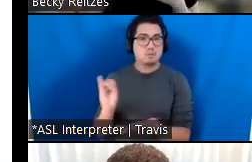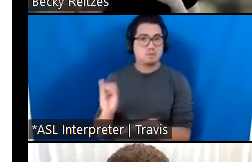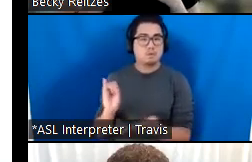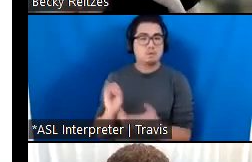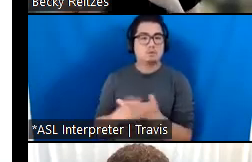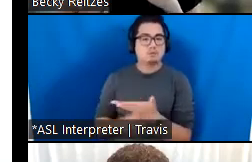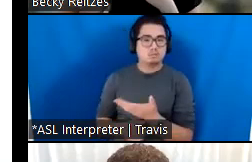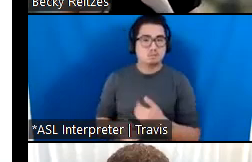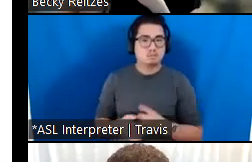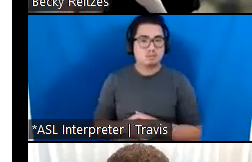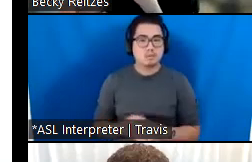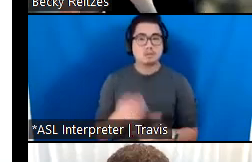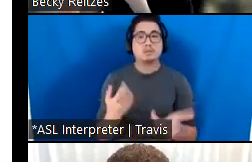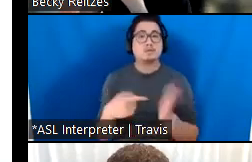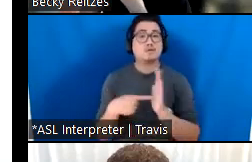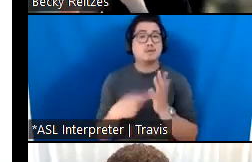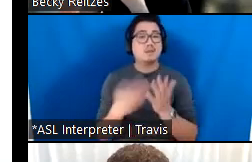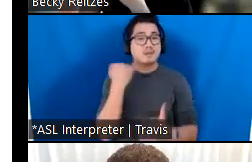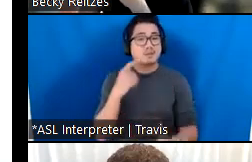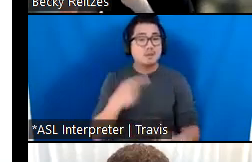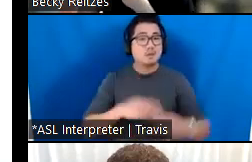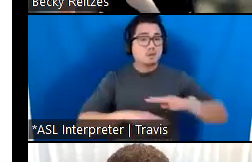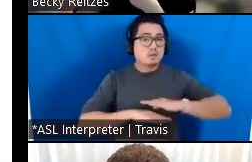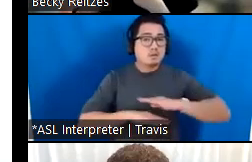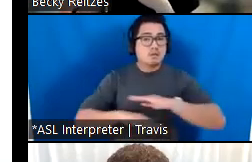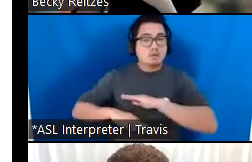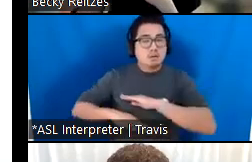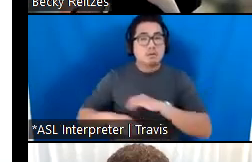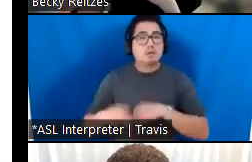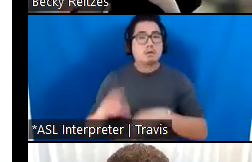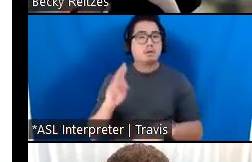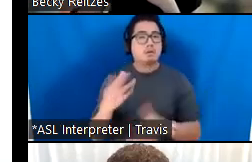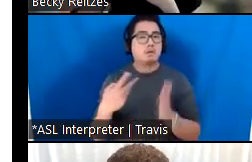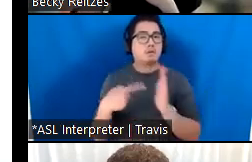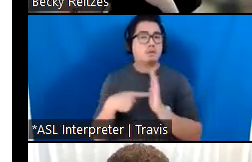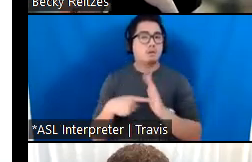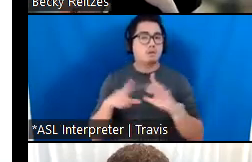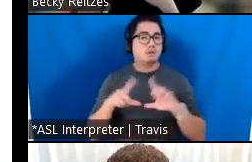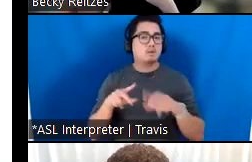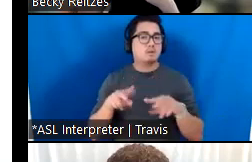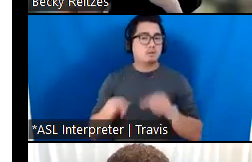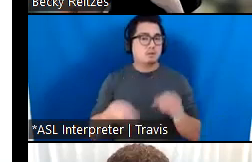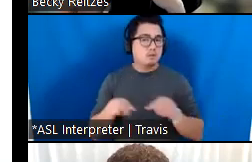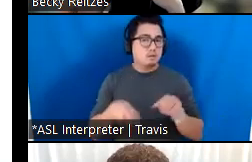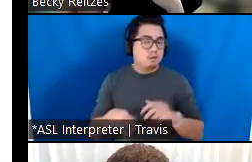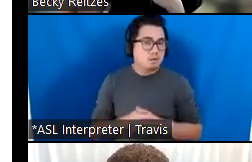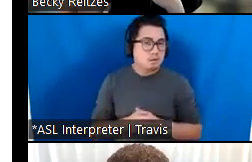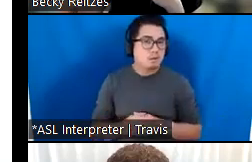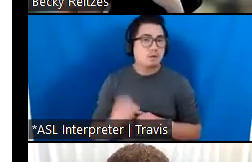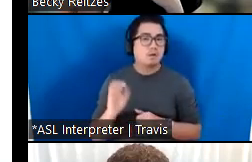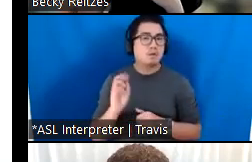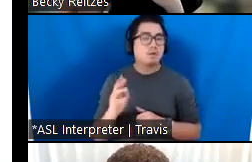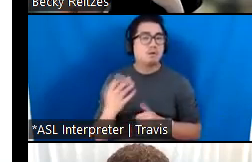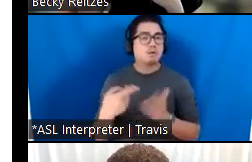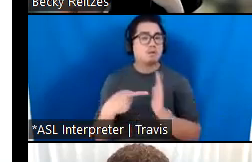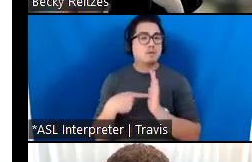breast and cervical exams, colon exams, OrcaList cards, and also in-home vaccination. So I just want to